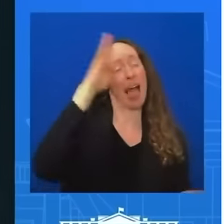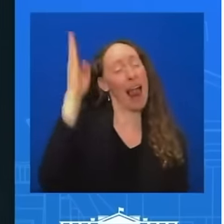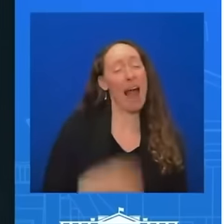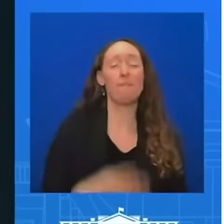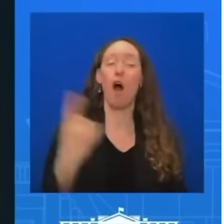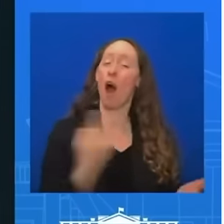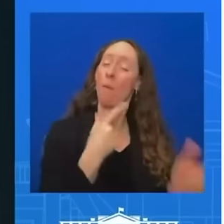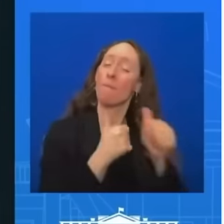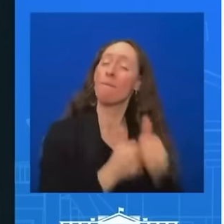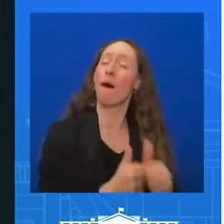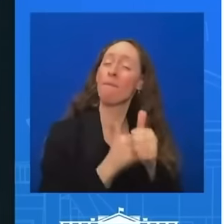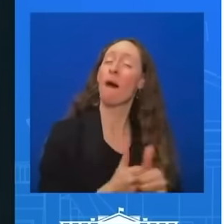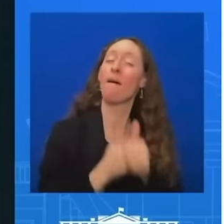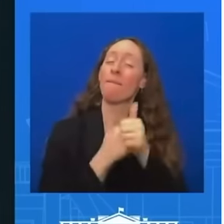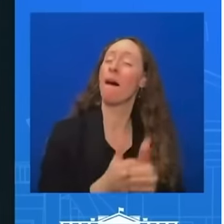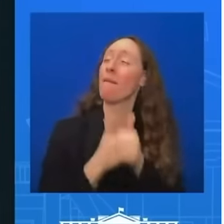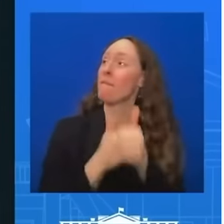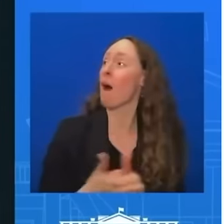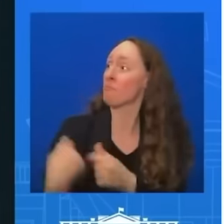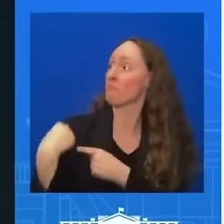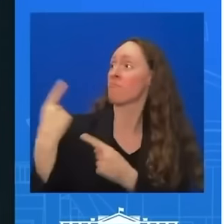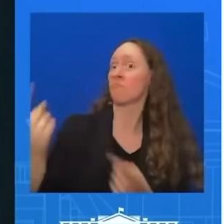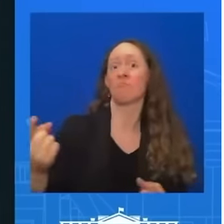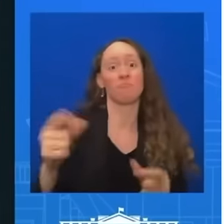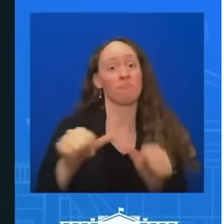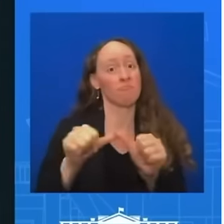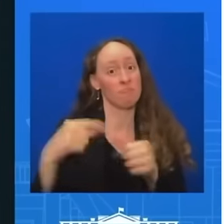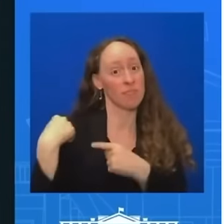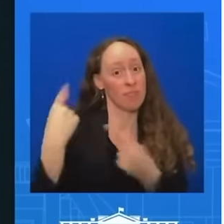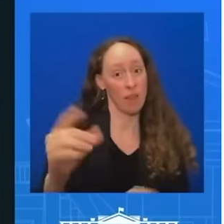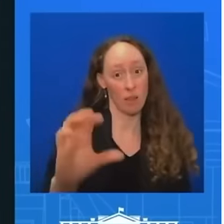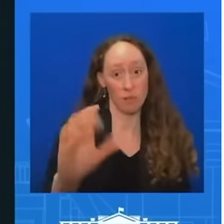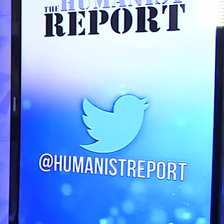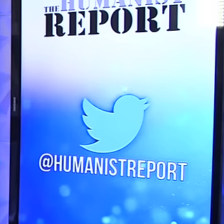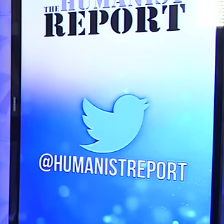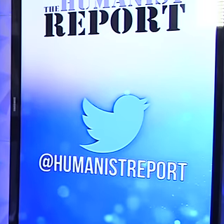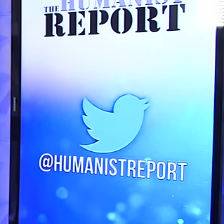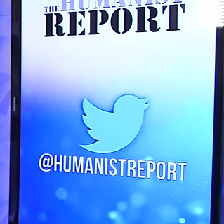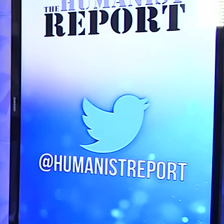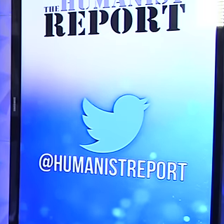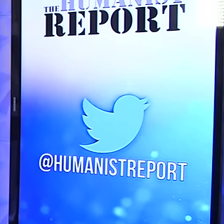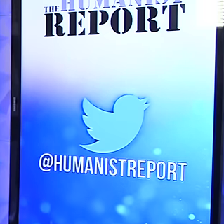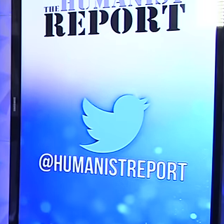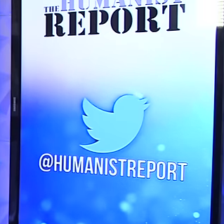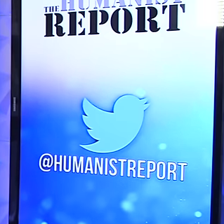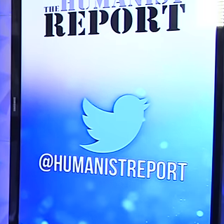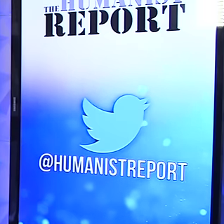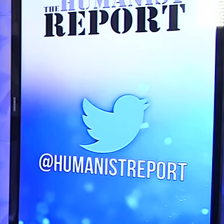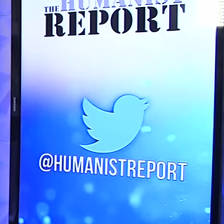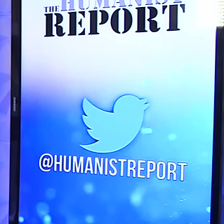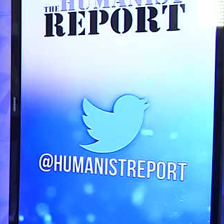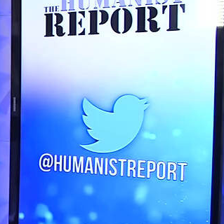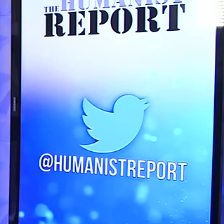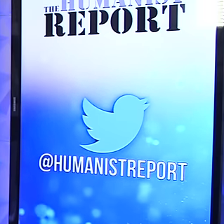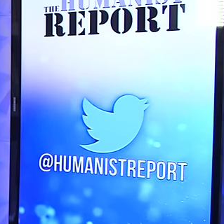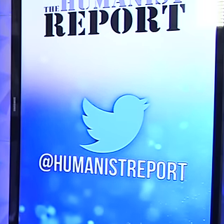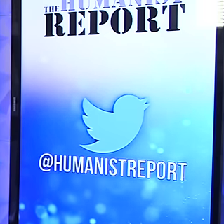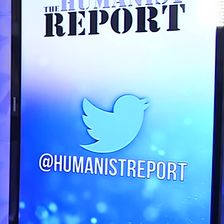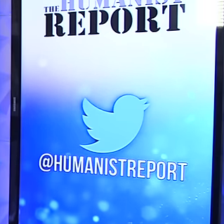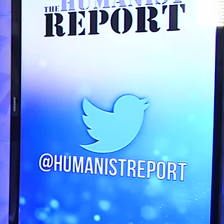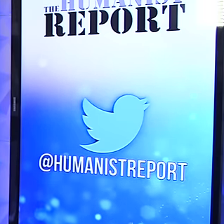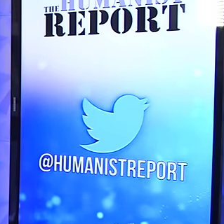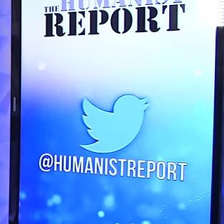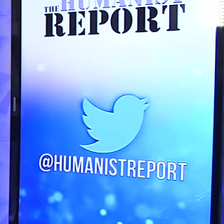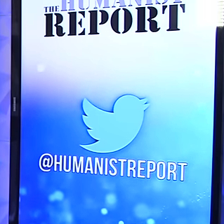past and has yet to determine that any of those incidents violate international humanitarian law. Of course, the State Department said that because if it were the case that they